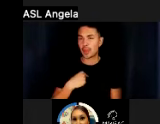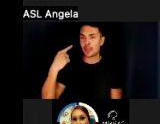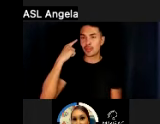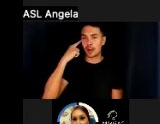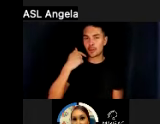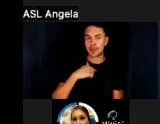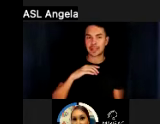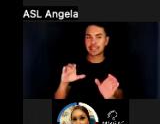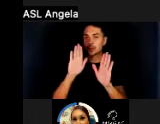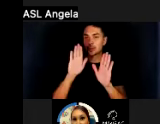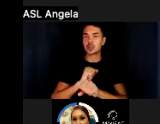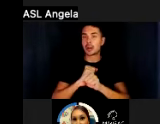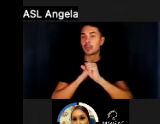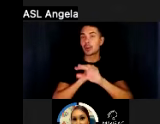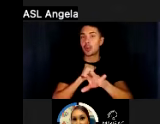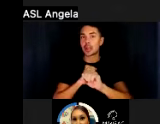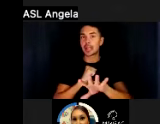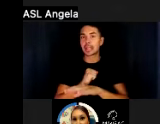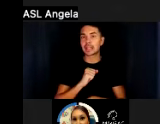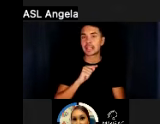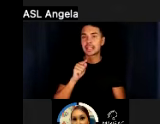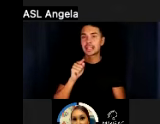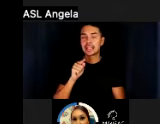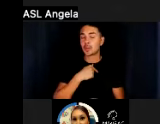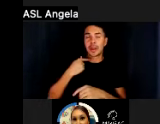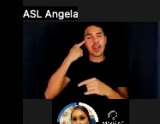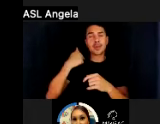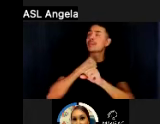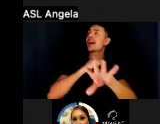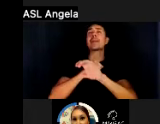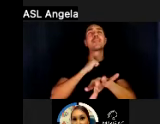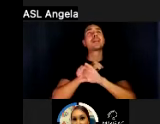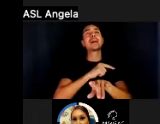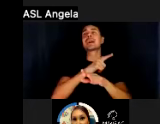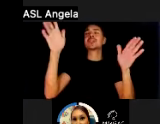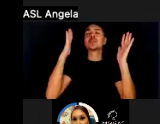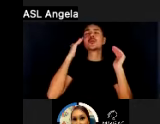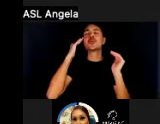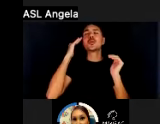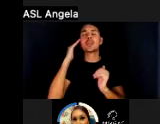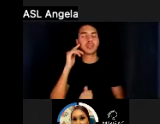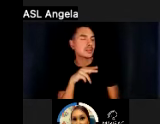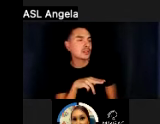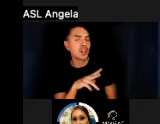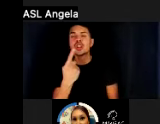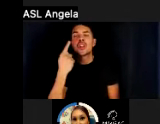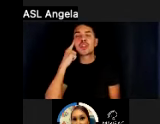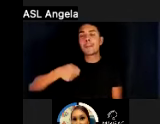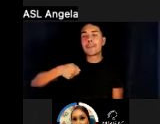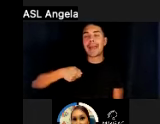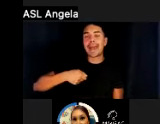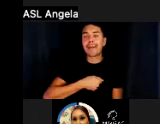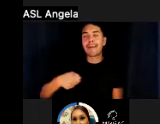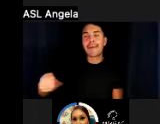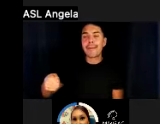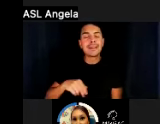job of promoting it, and they just didn't realize that was something that we could help provide, was those like bags for folks to go home, right? And so